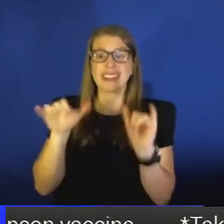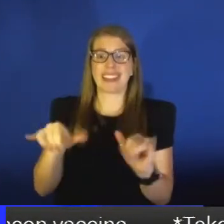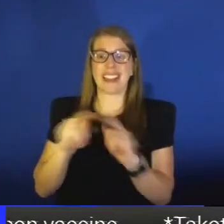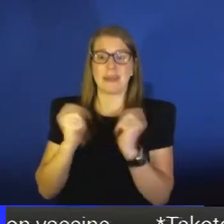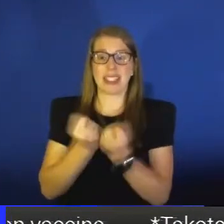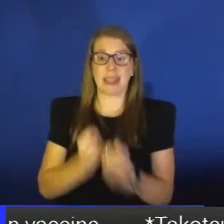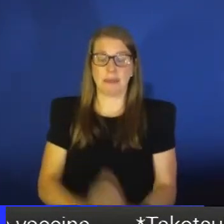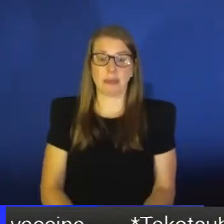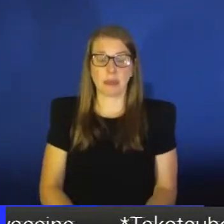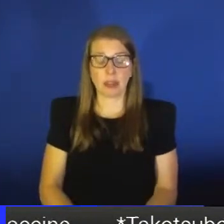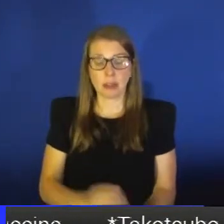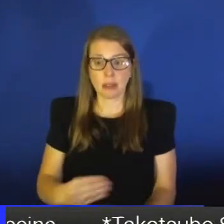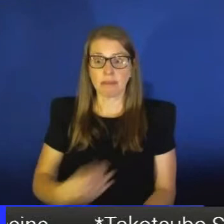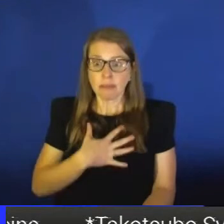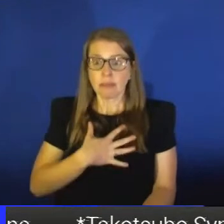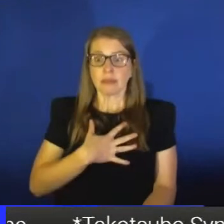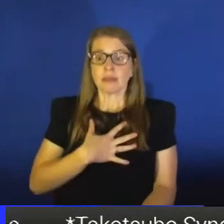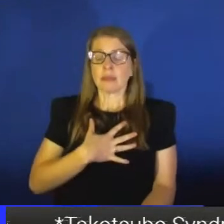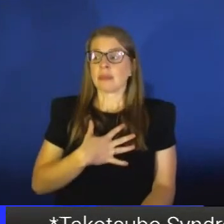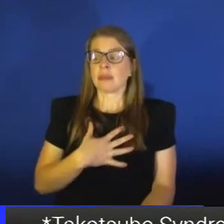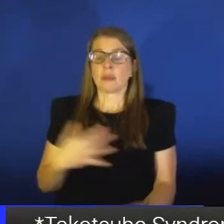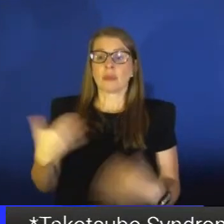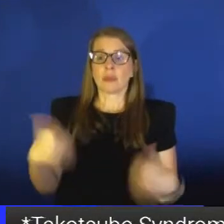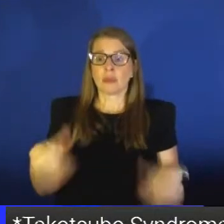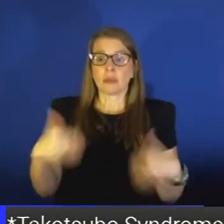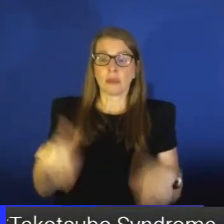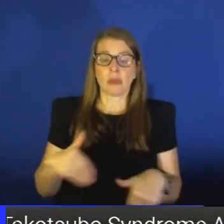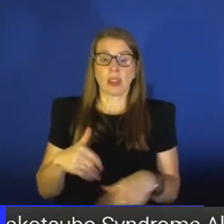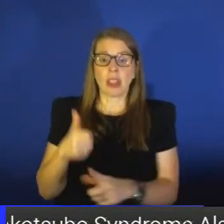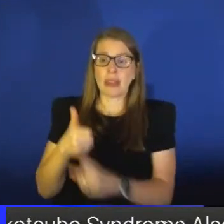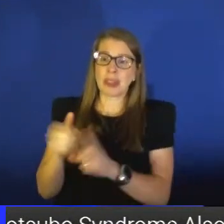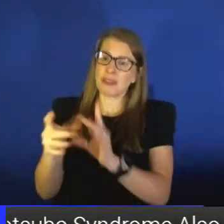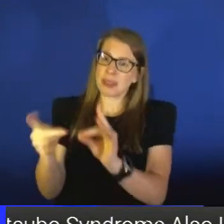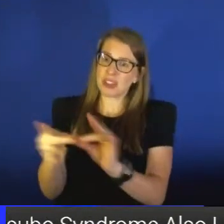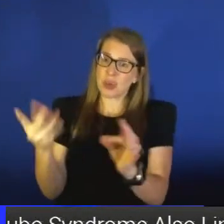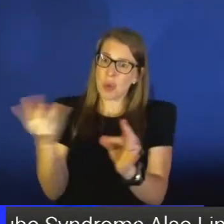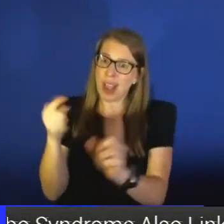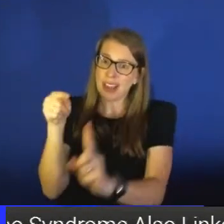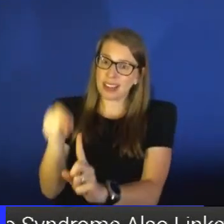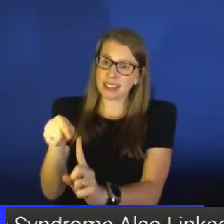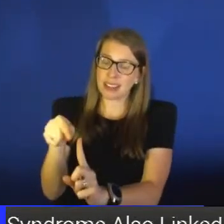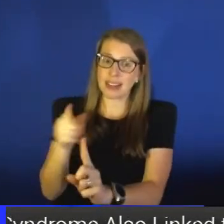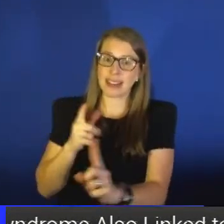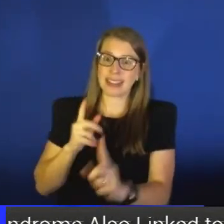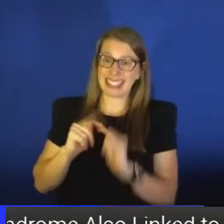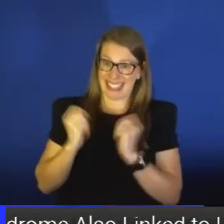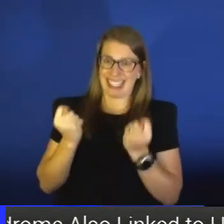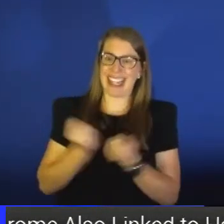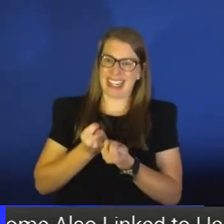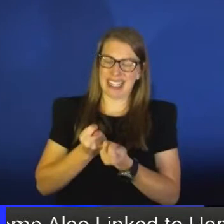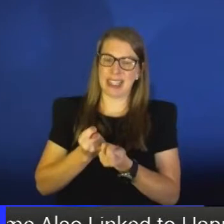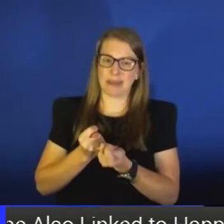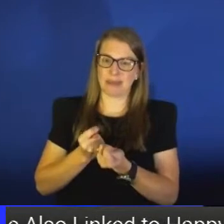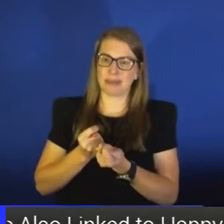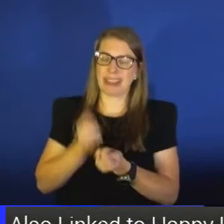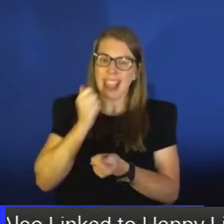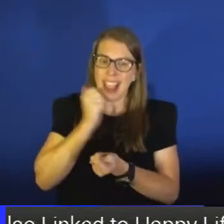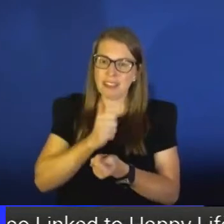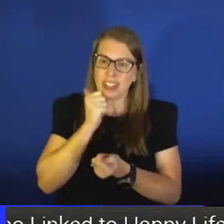that was the most powerful thing, because what he's saying is our team did it. Our team does it every day.